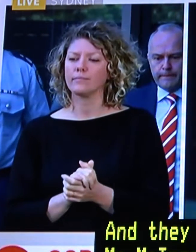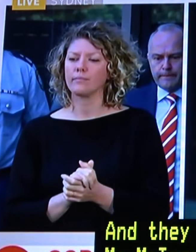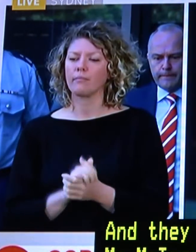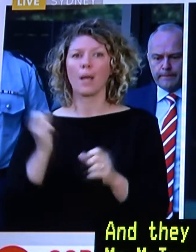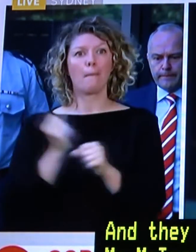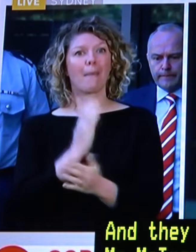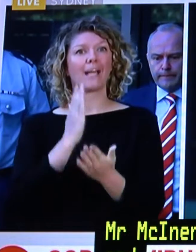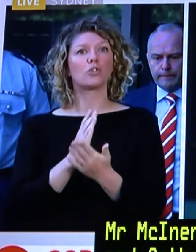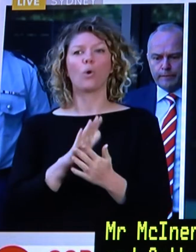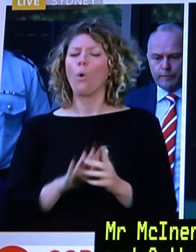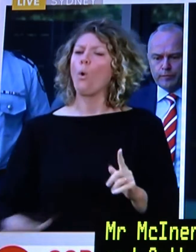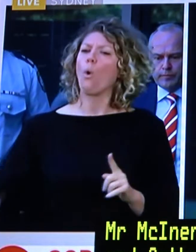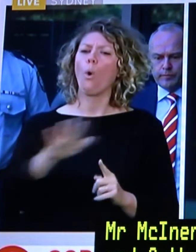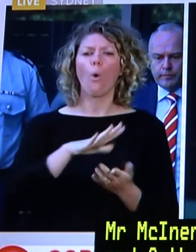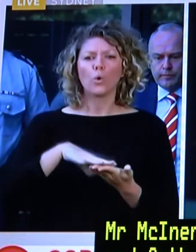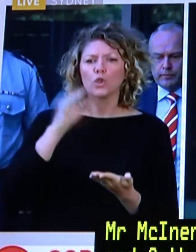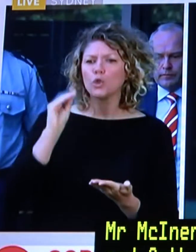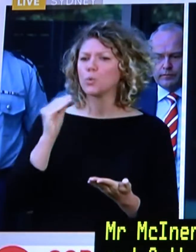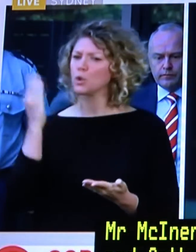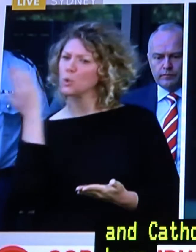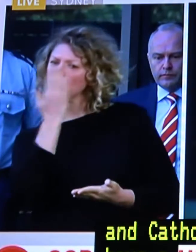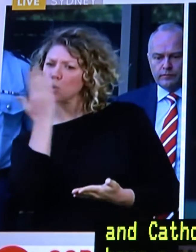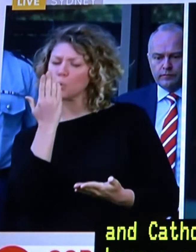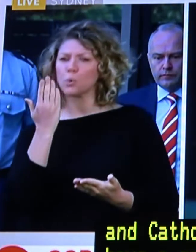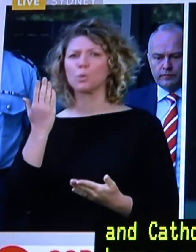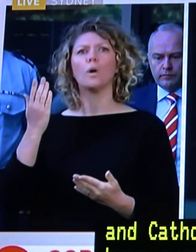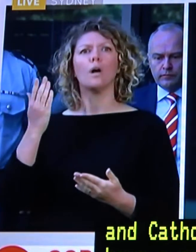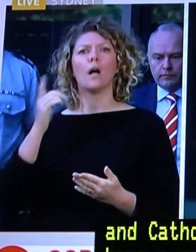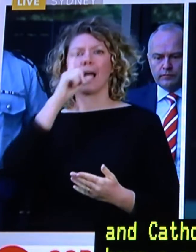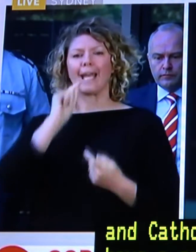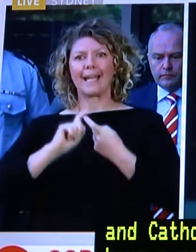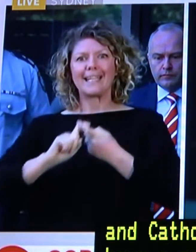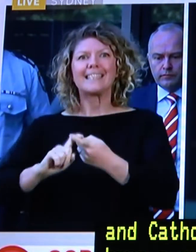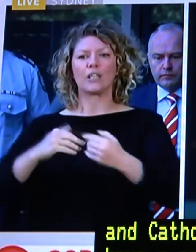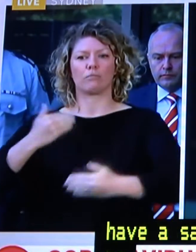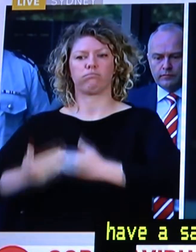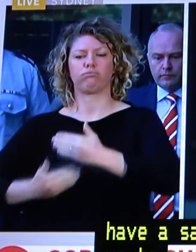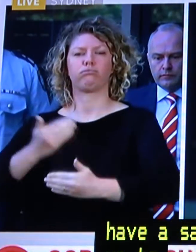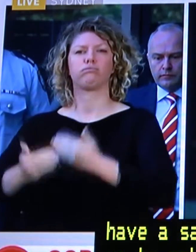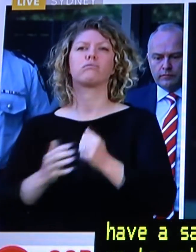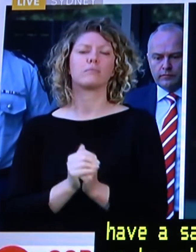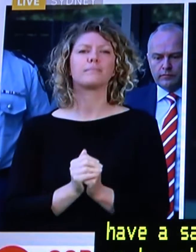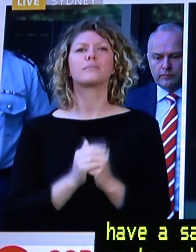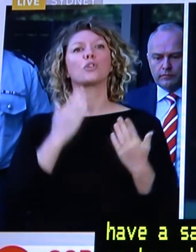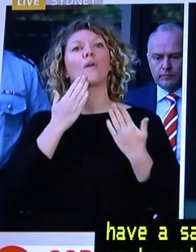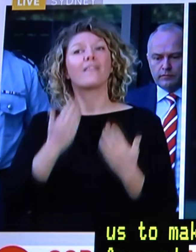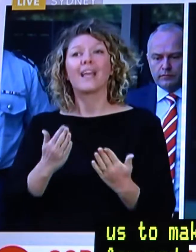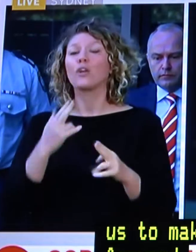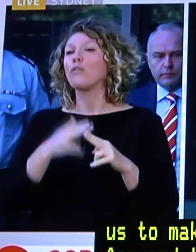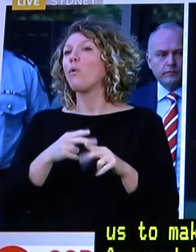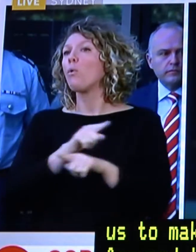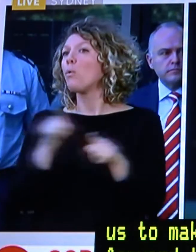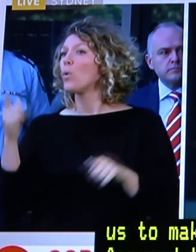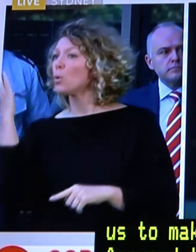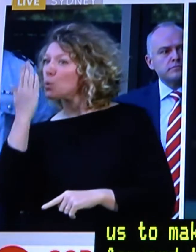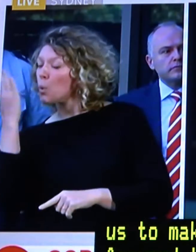that all students work together and move forward together, and all school communities do so. And I really want to thank not just our public educators,